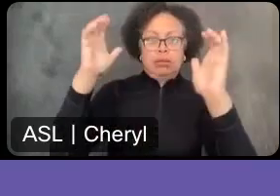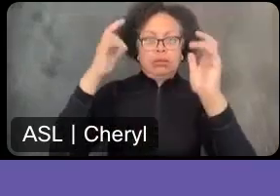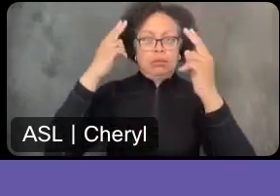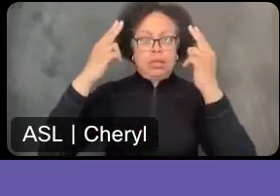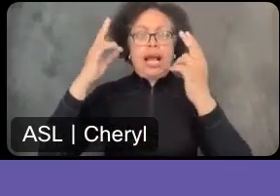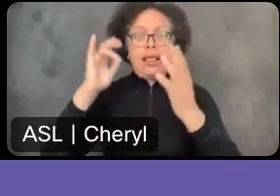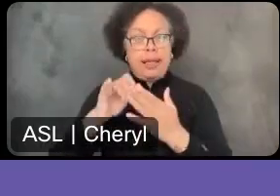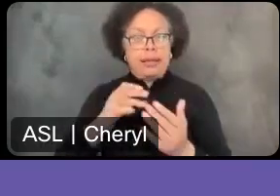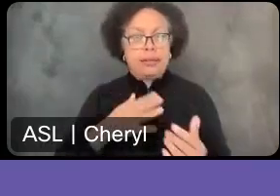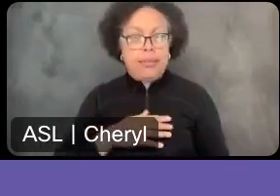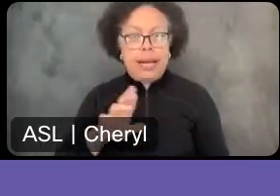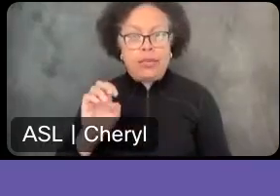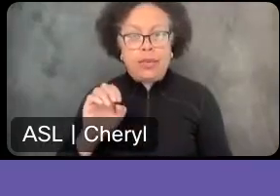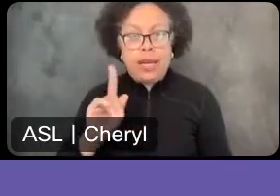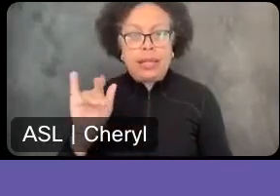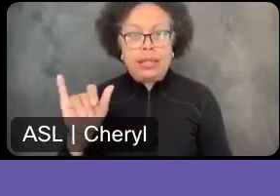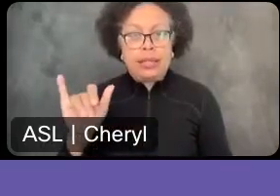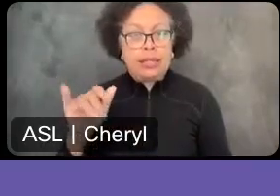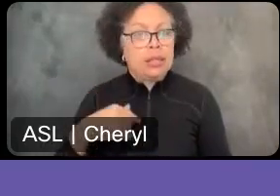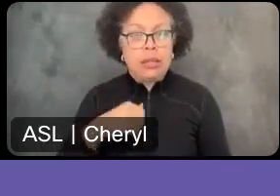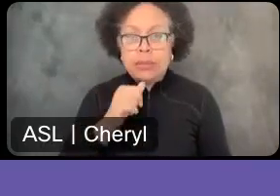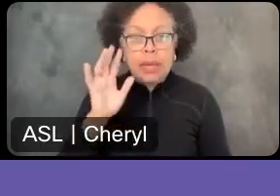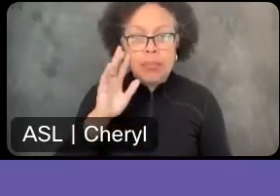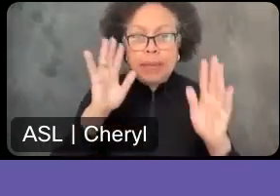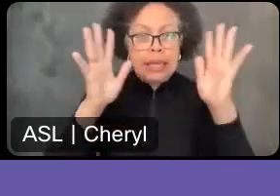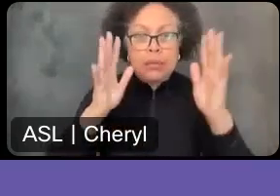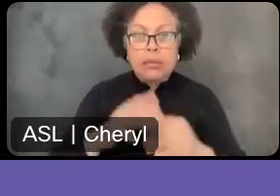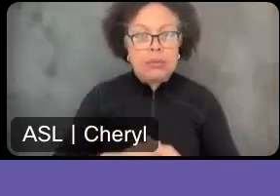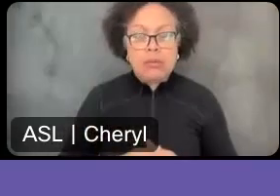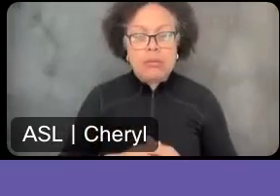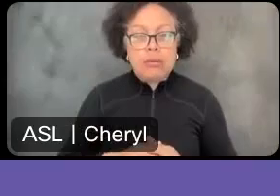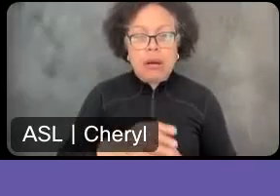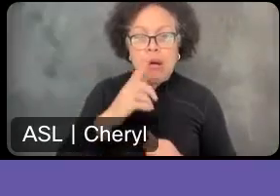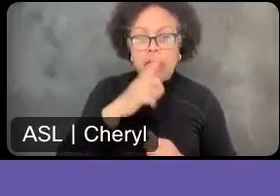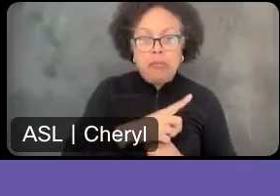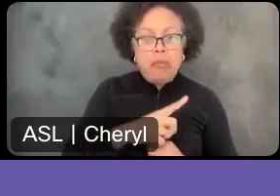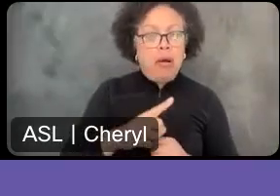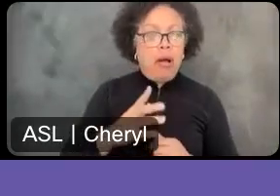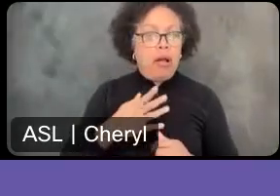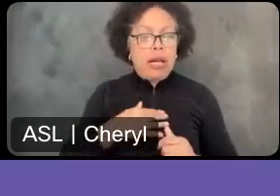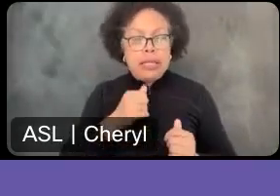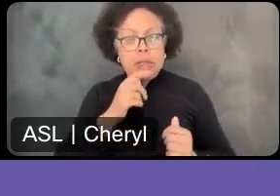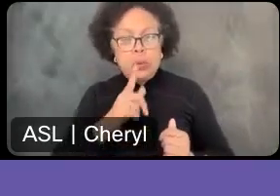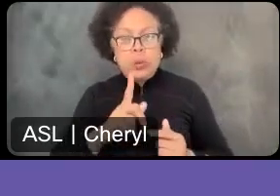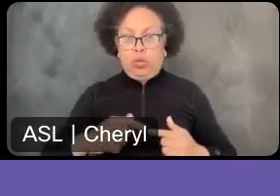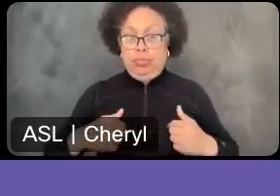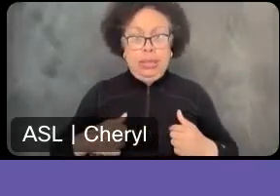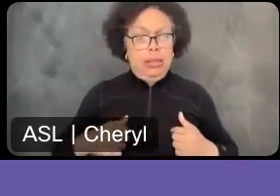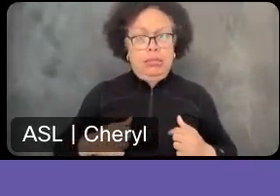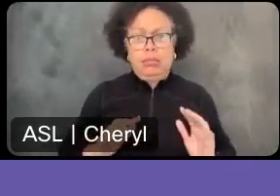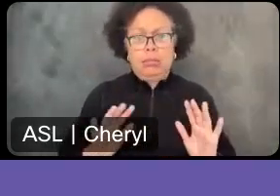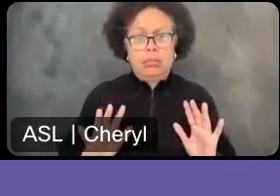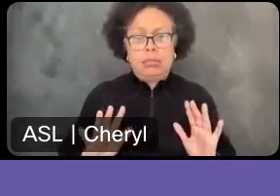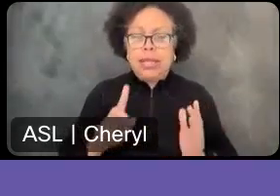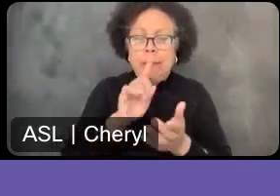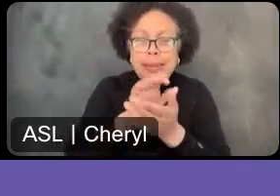reality. I'm not making them up. They're not figments of my imagination. But believing